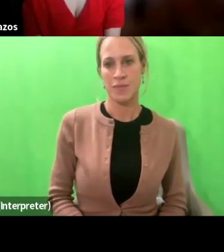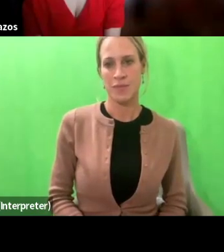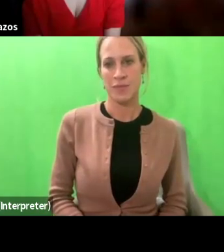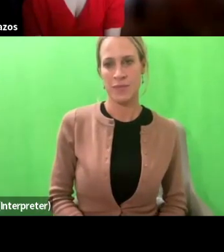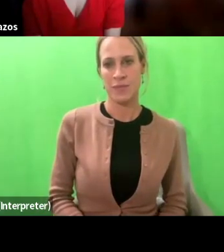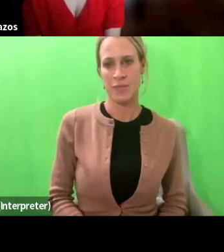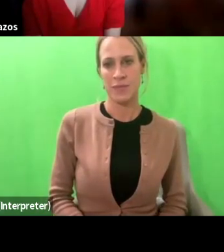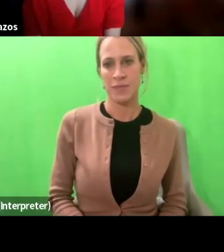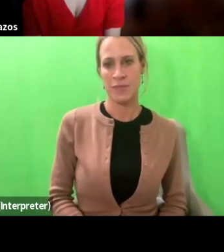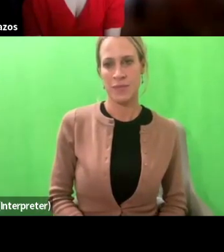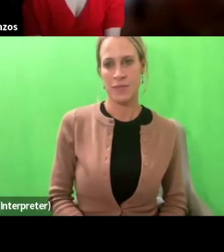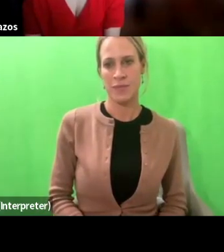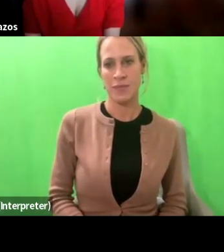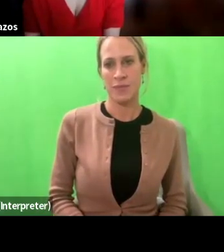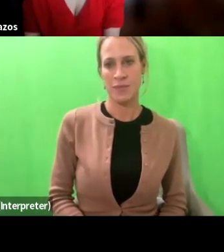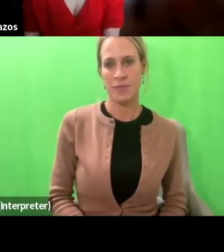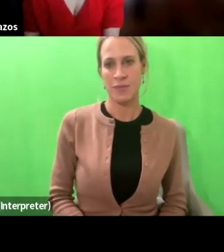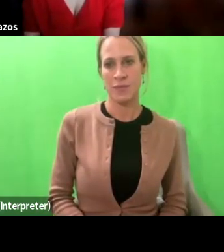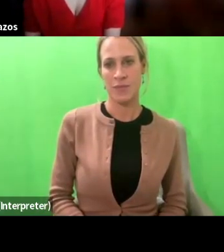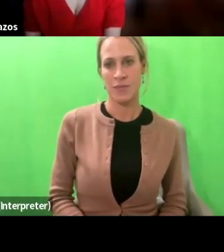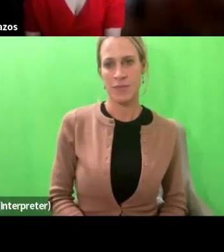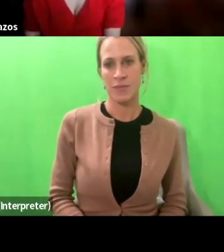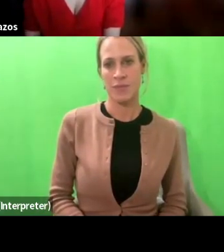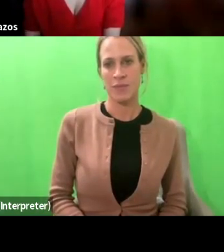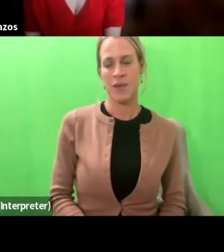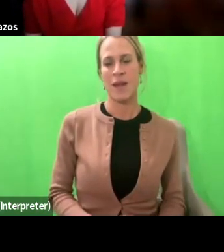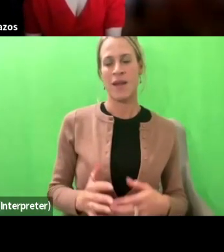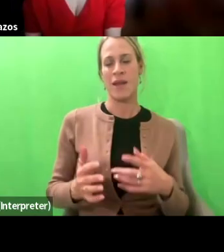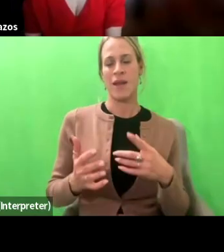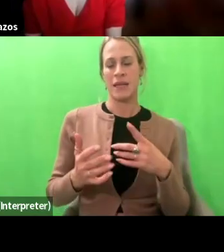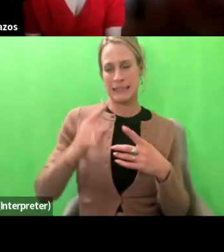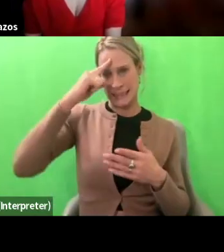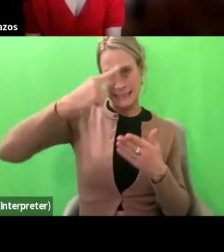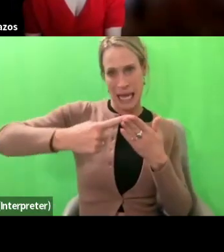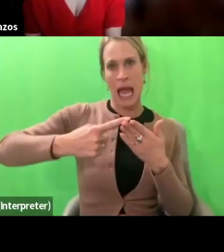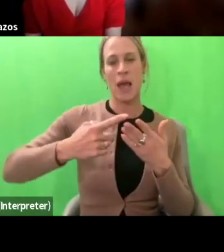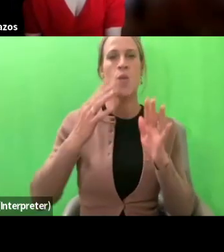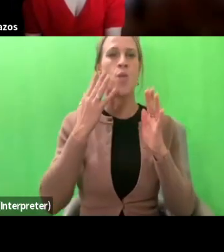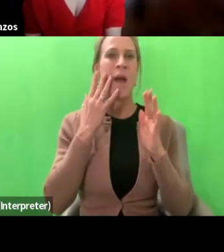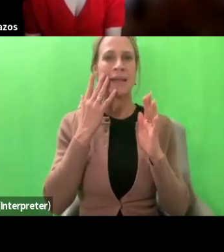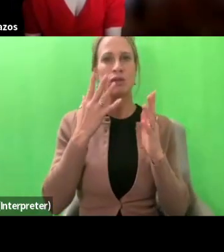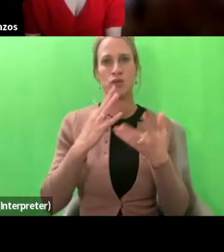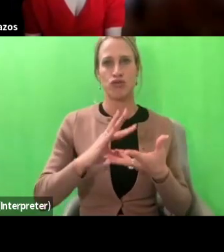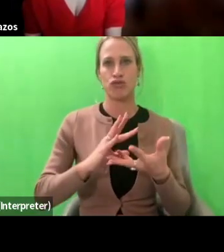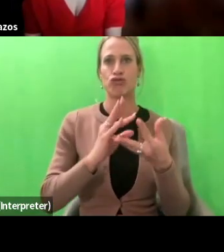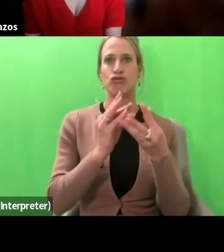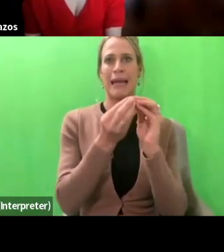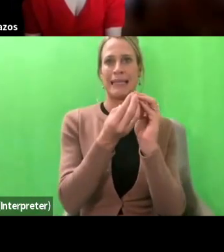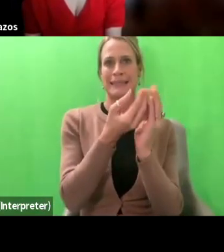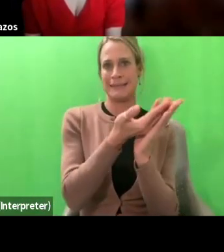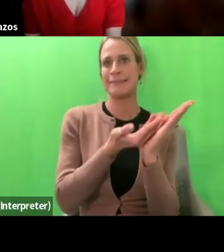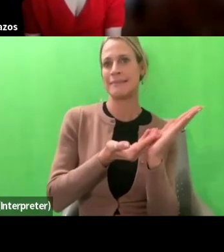find the right moment, the momentum to sort of bring